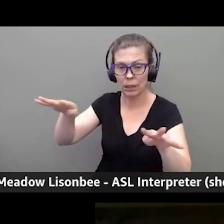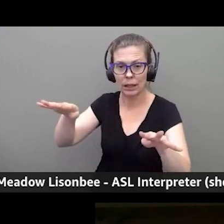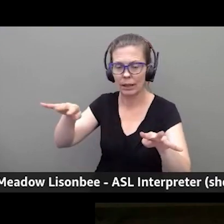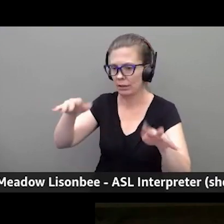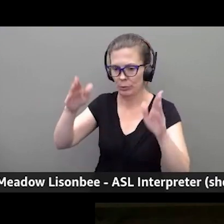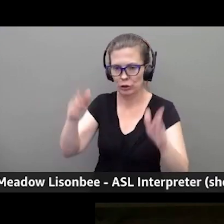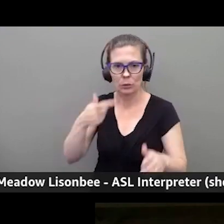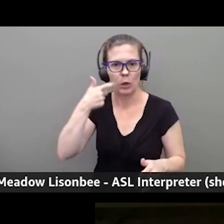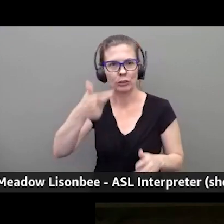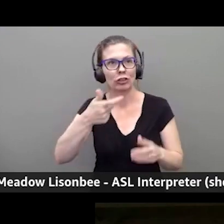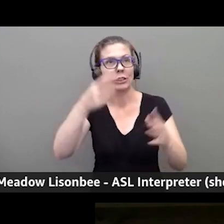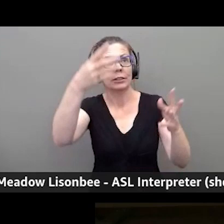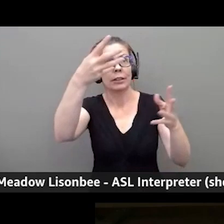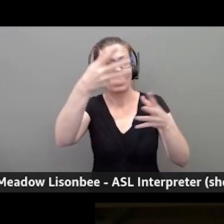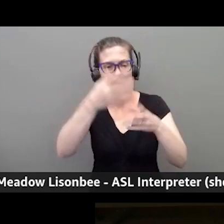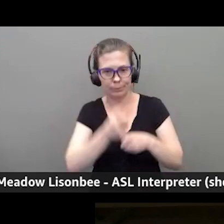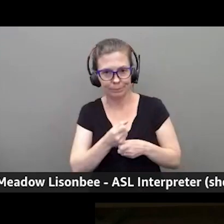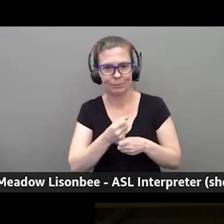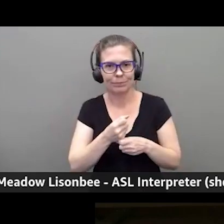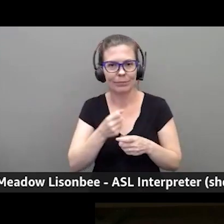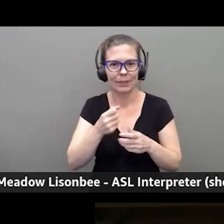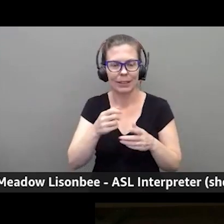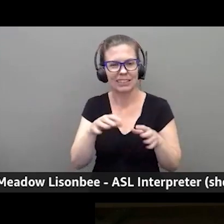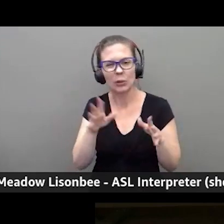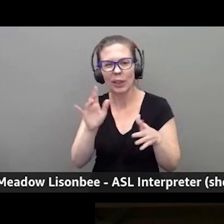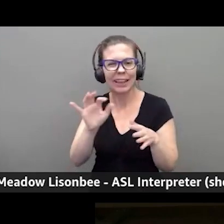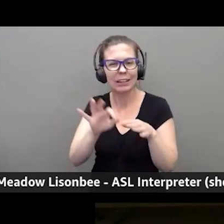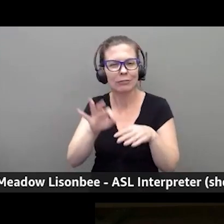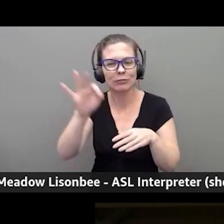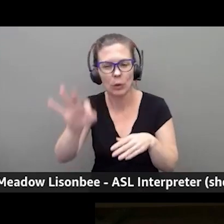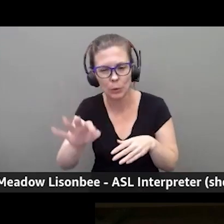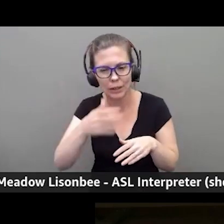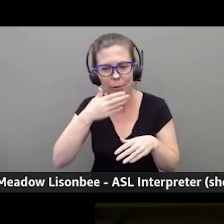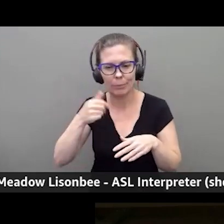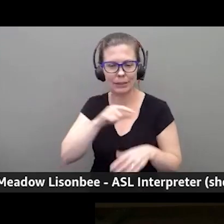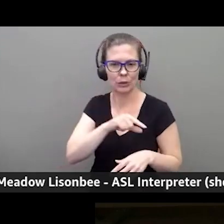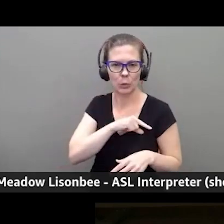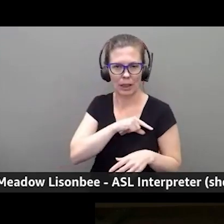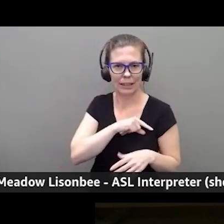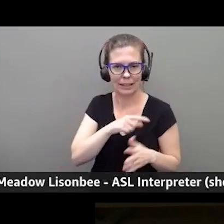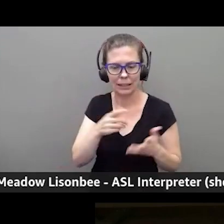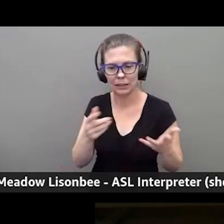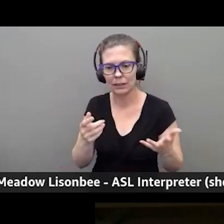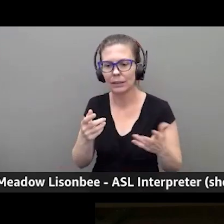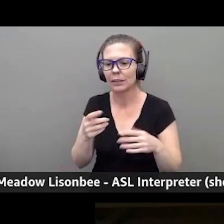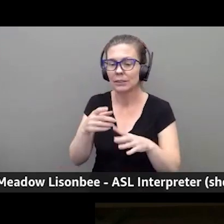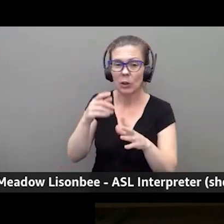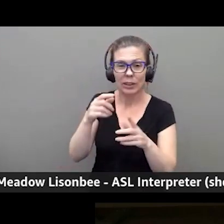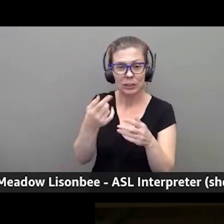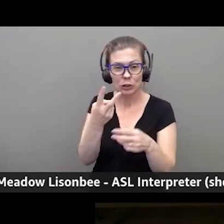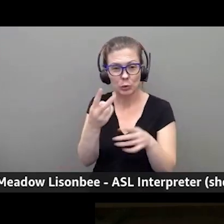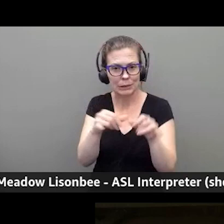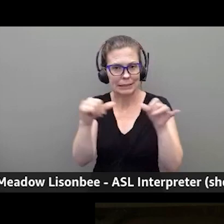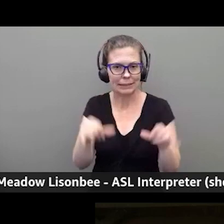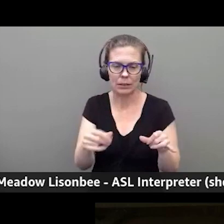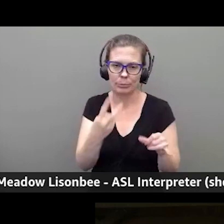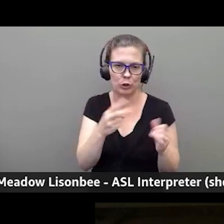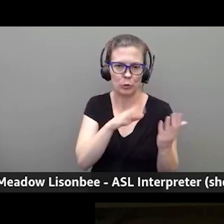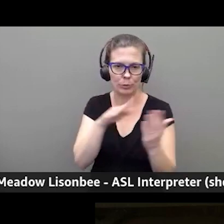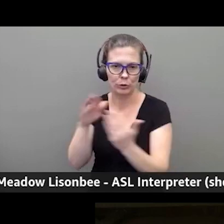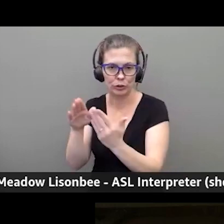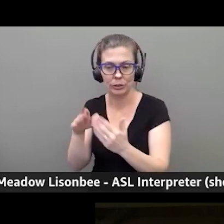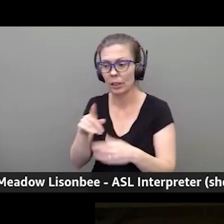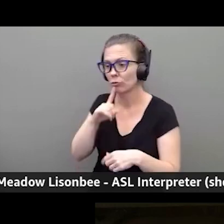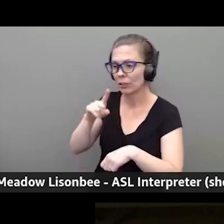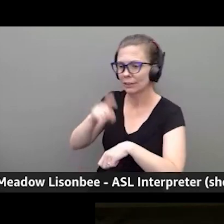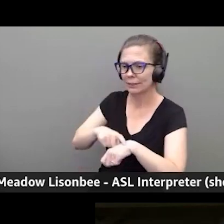watching it, they're going to get basically forwarded the best quality for them. So these two systems essentially have two ways of doing it. And on the real-time